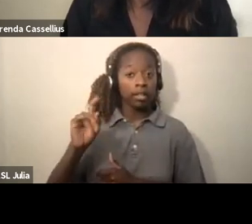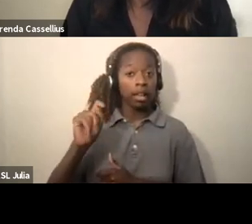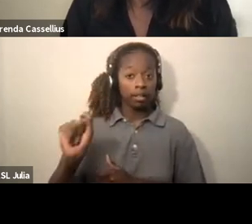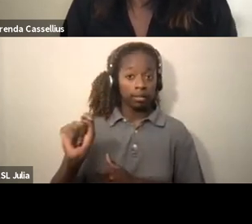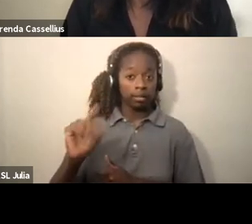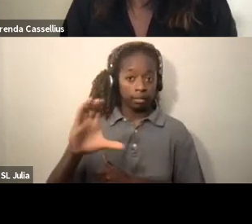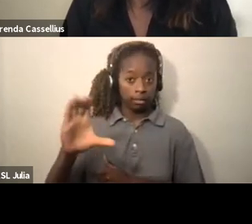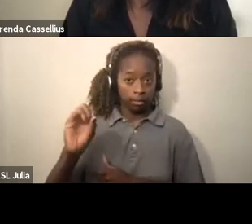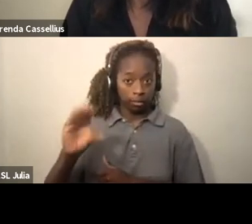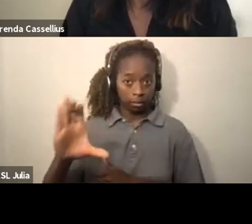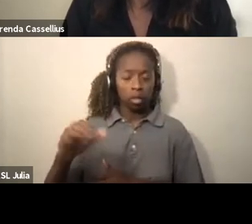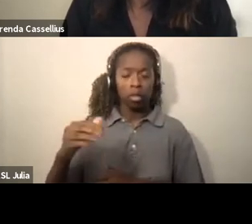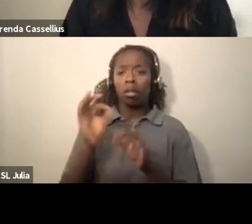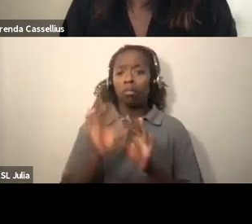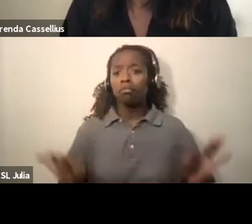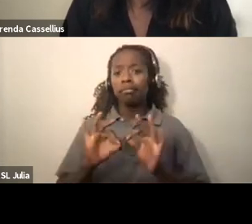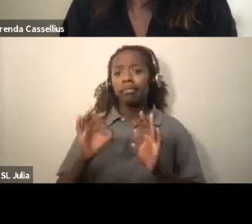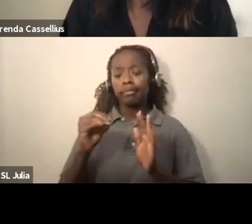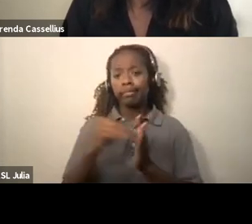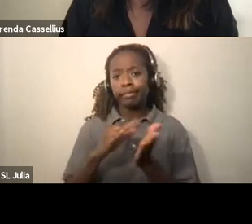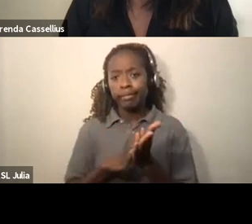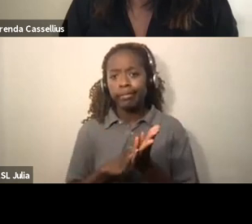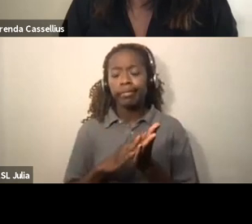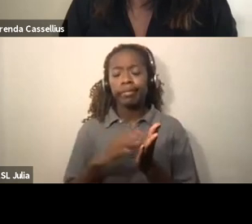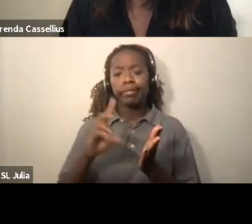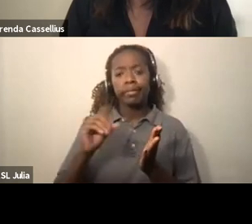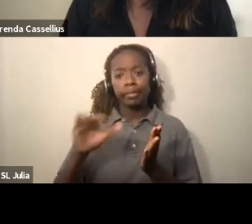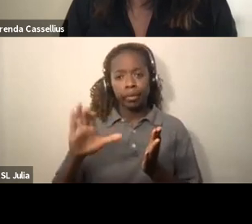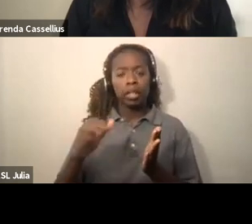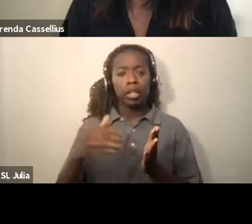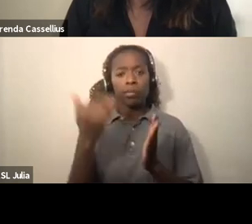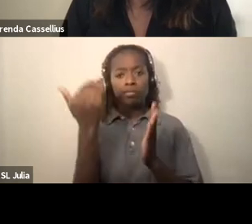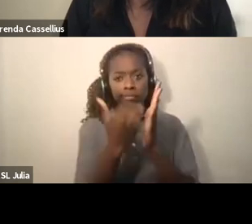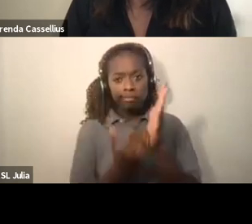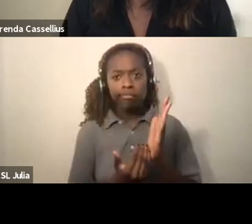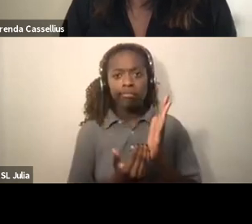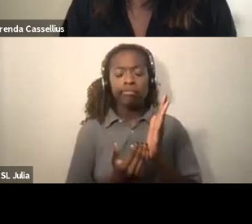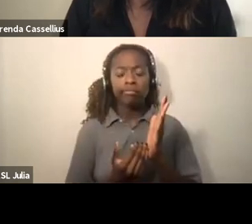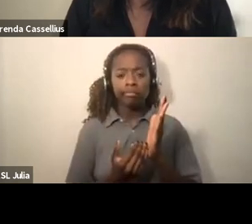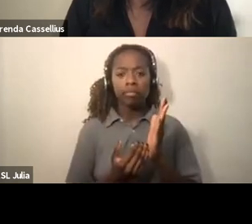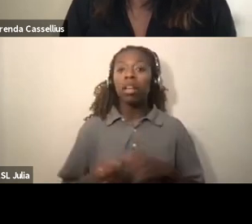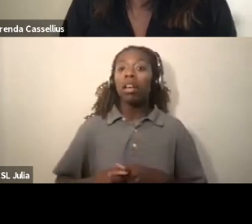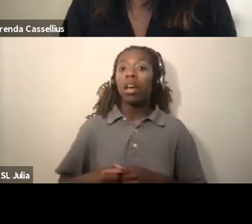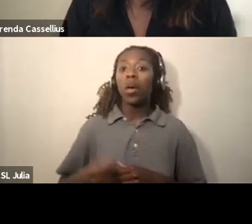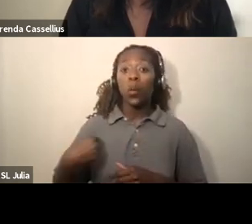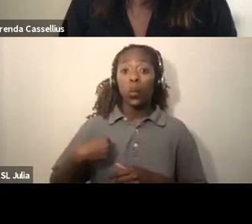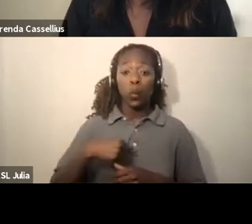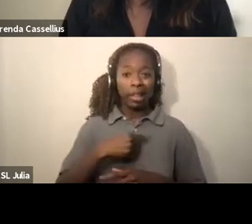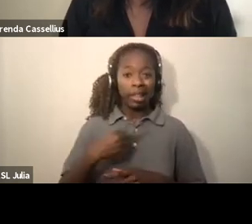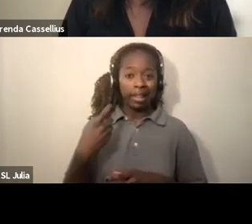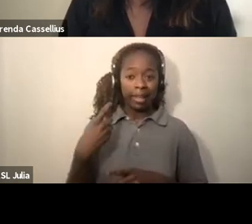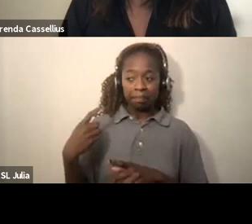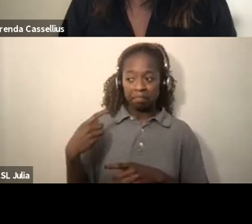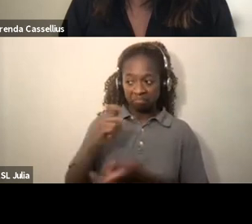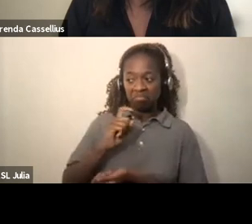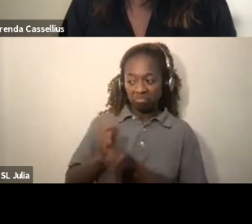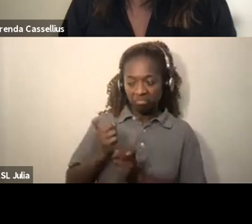guides our work with students there are some important changes that are being made it has been revised previously over